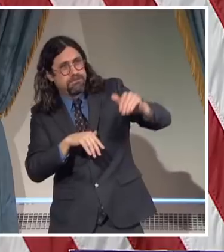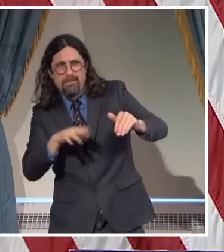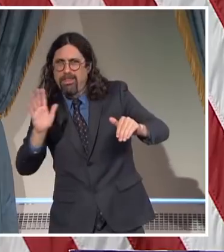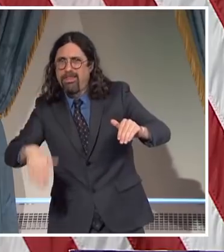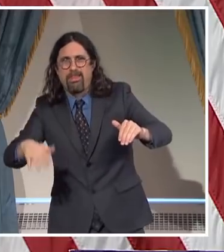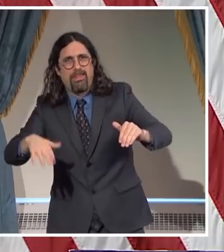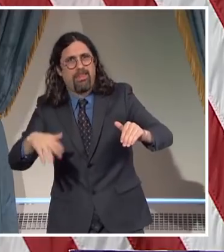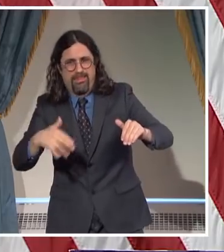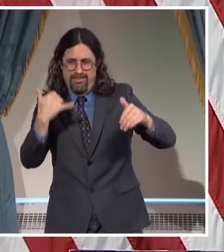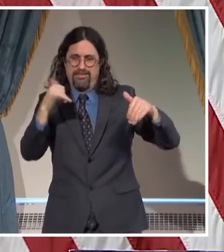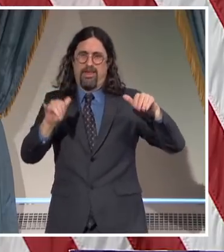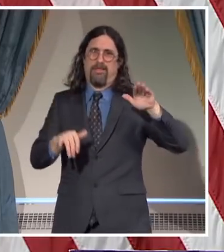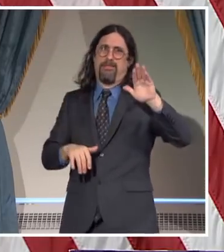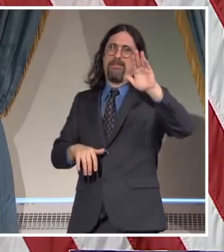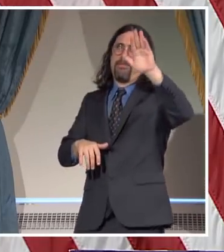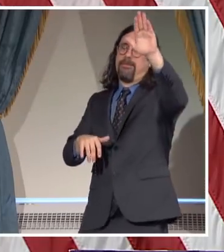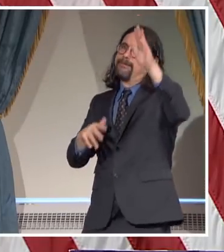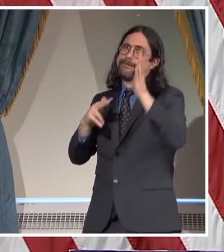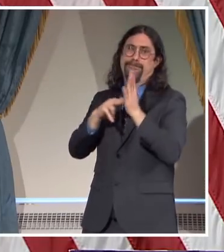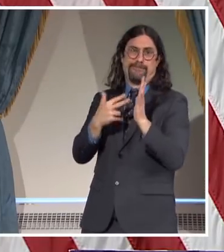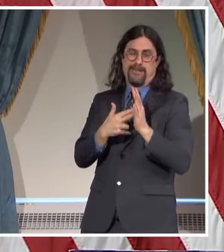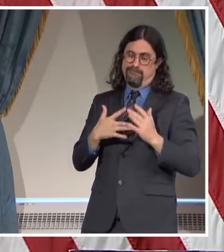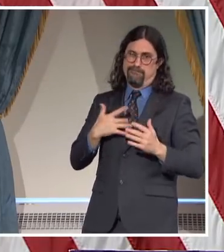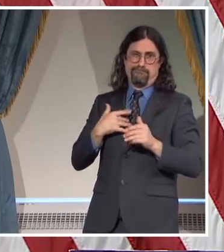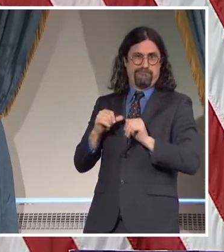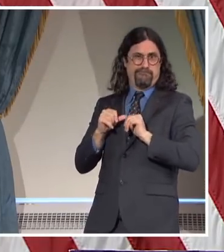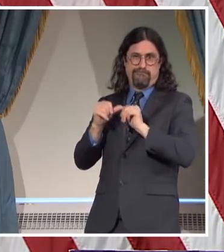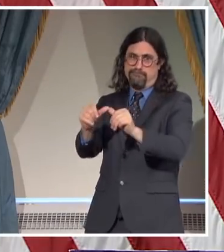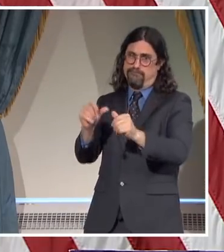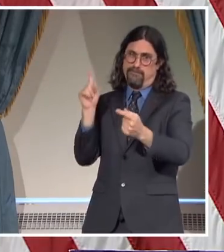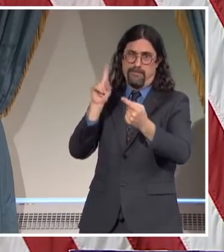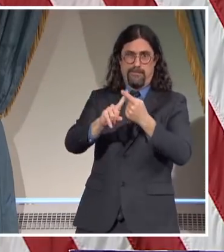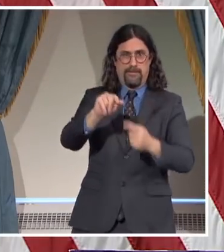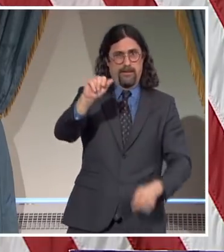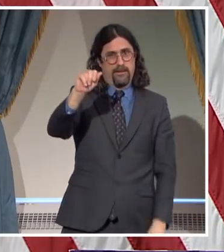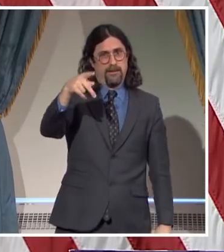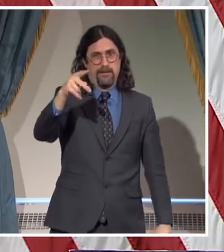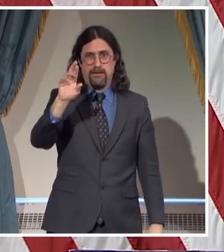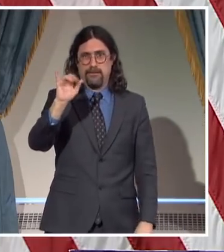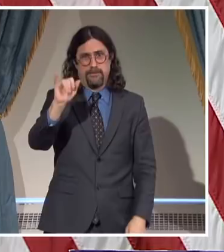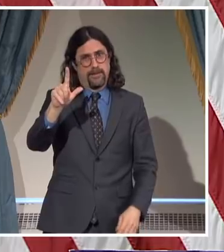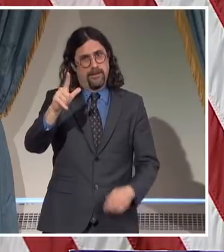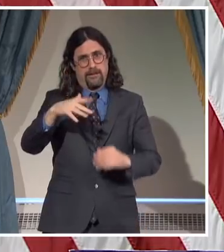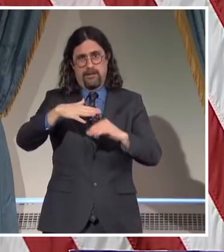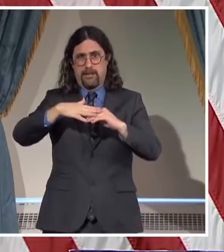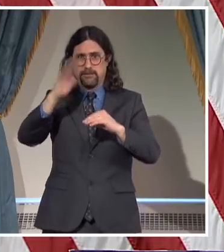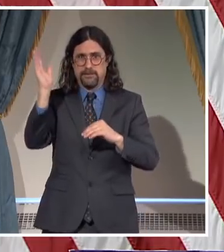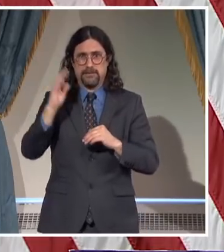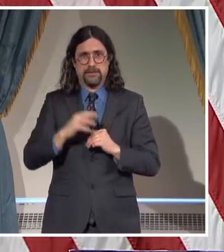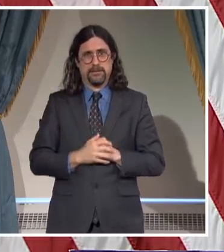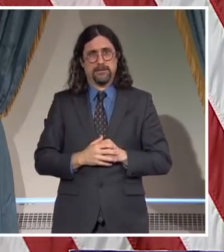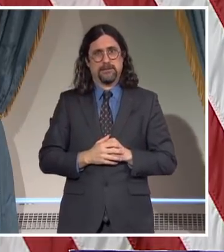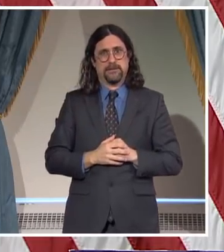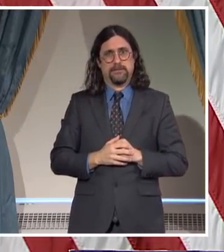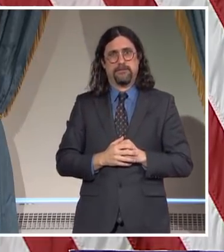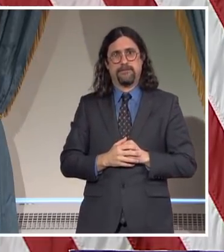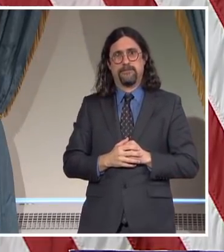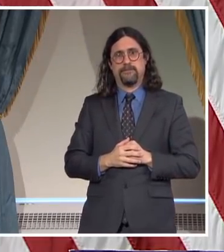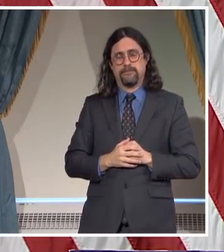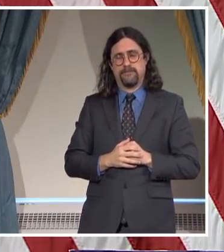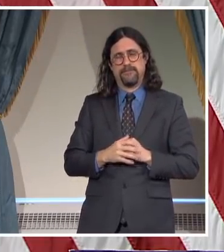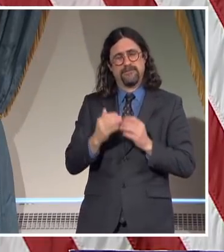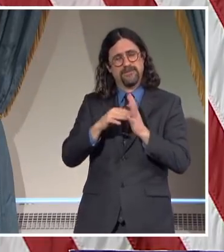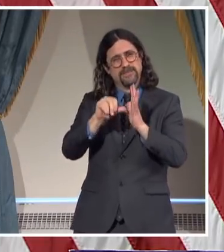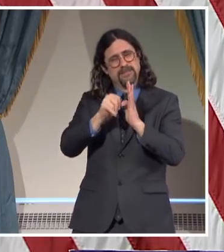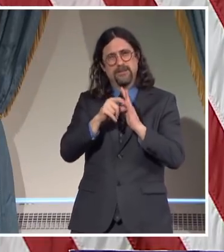to be honest with everyone to not get into a situation where we let our guard down and we start to have false hopes. I think we're much